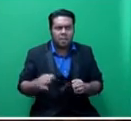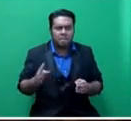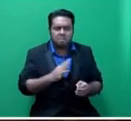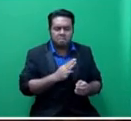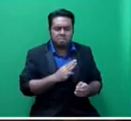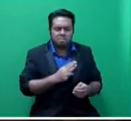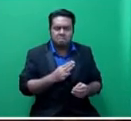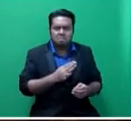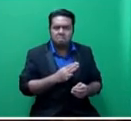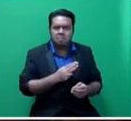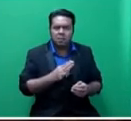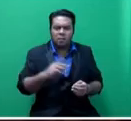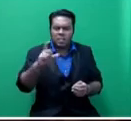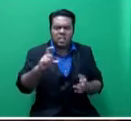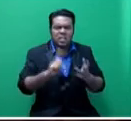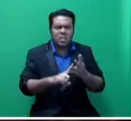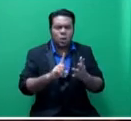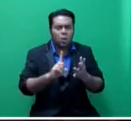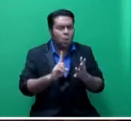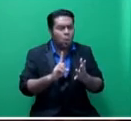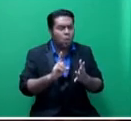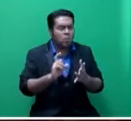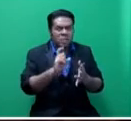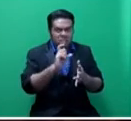was CEO of FMIB then.